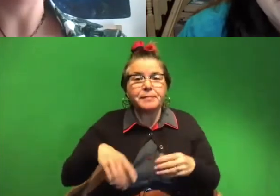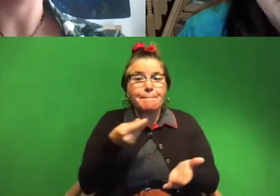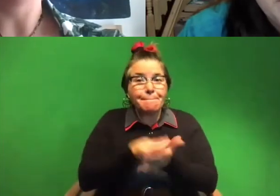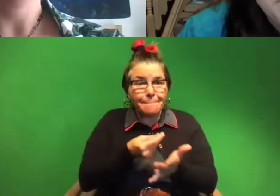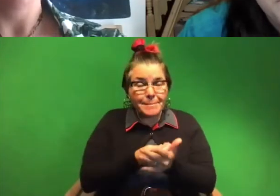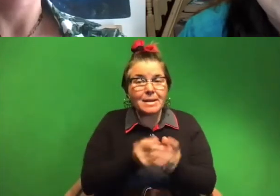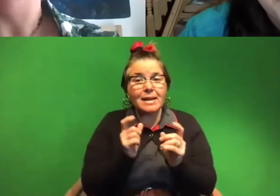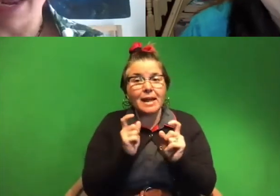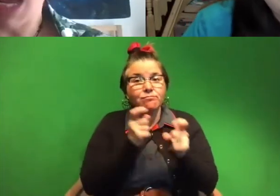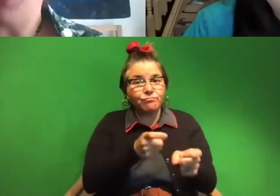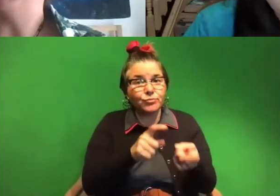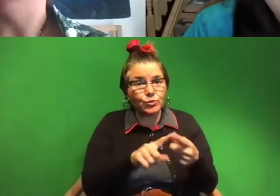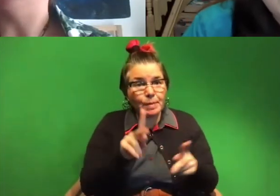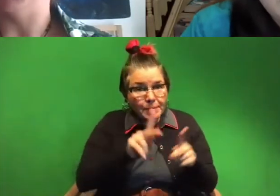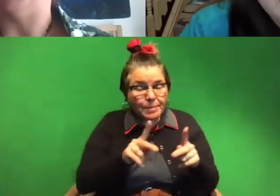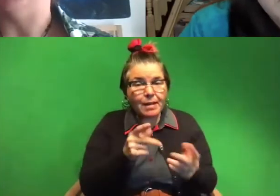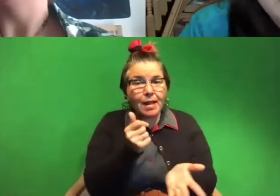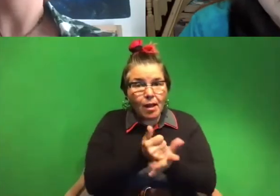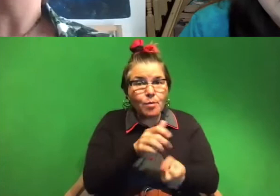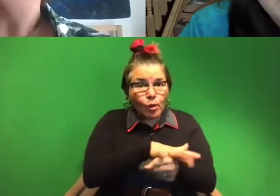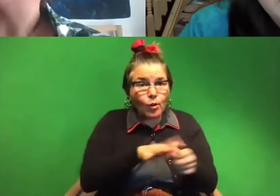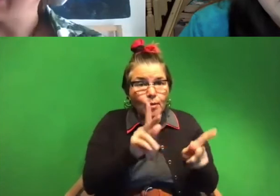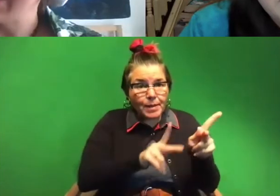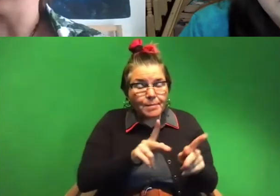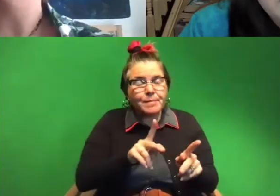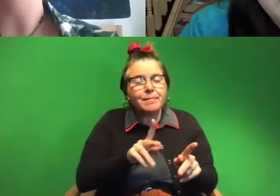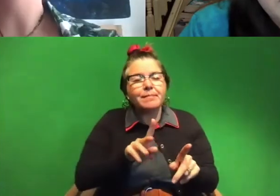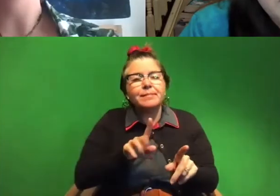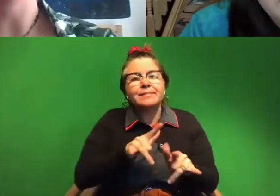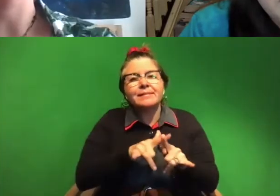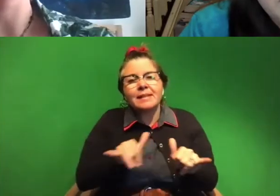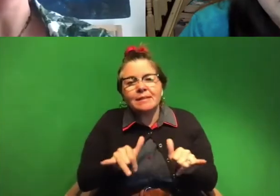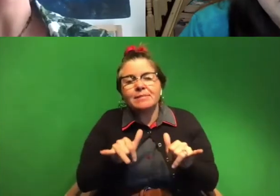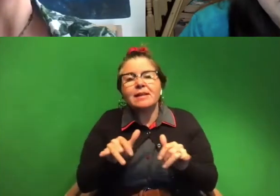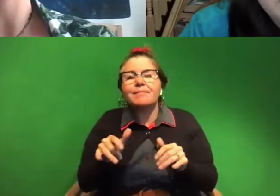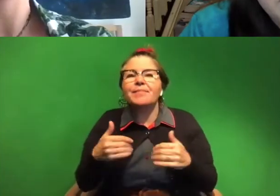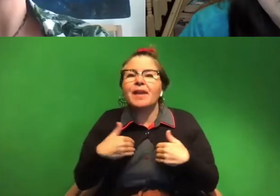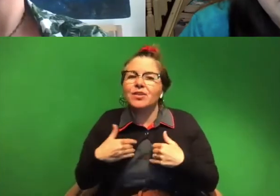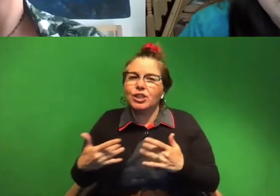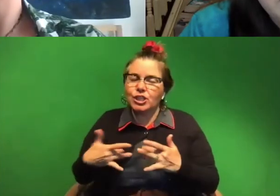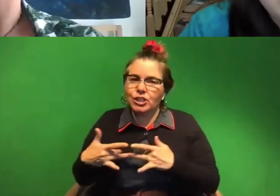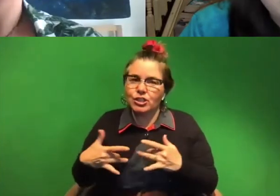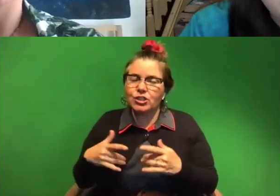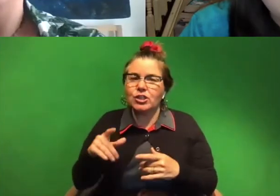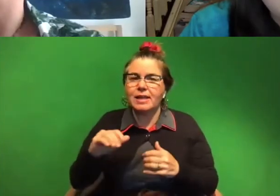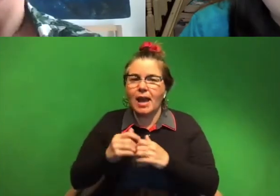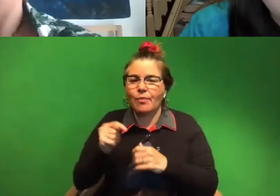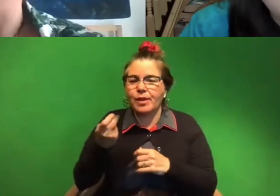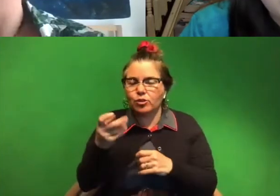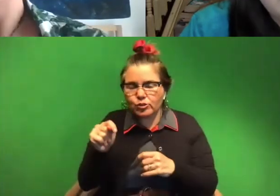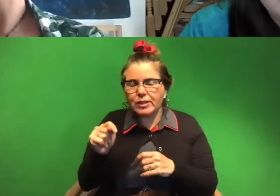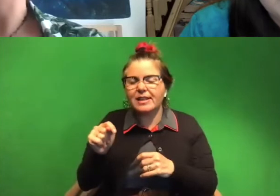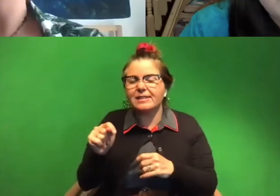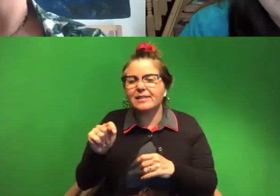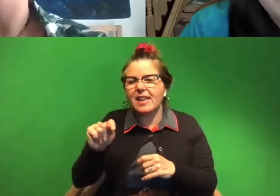to people and help the local people, but there is also some concerns about the treatment and the ethics